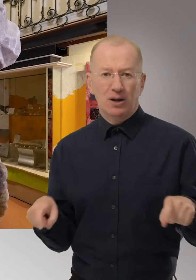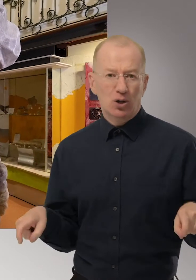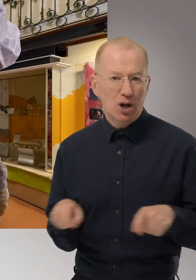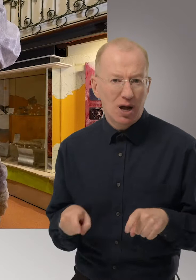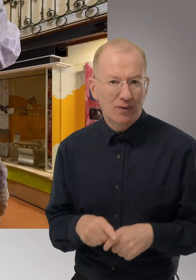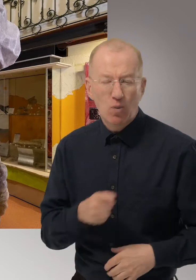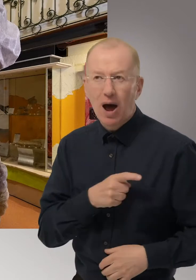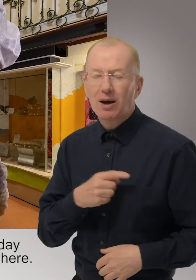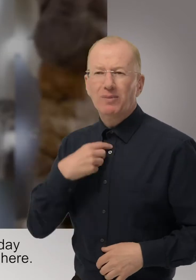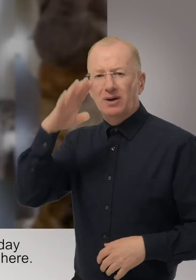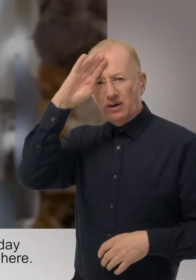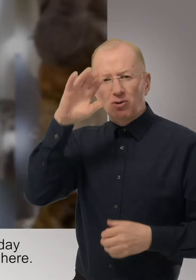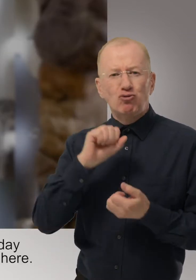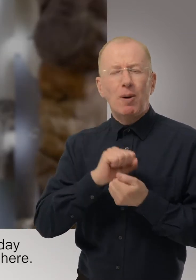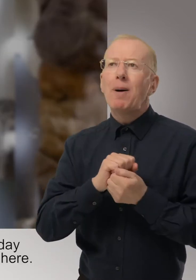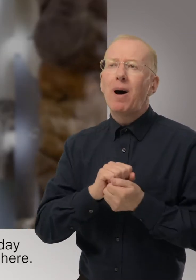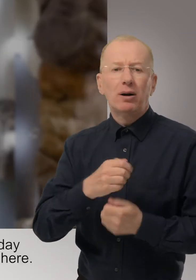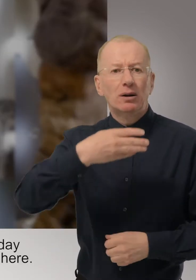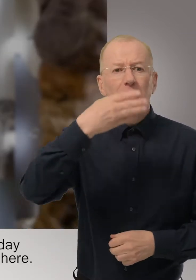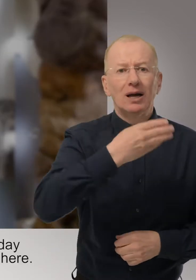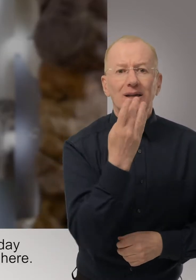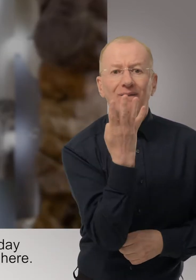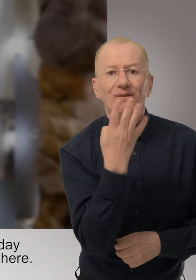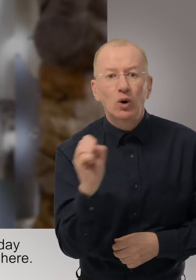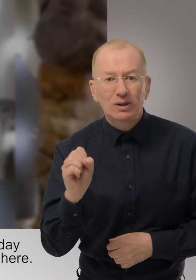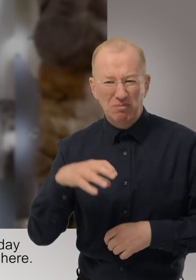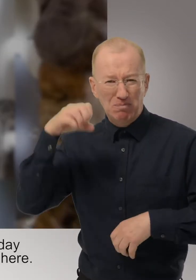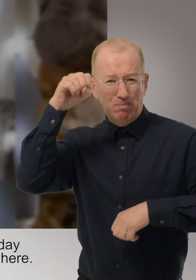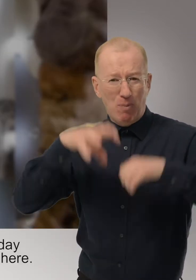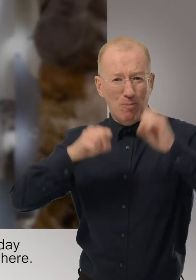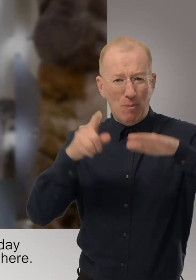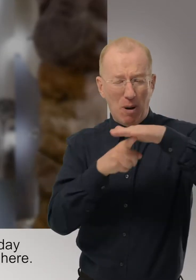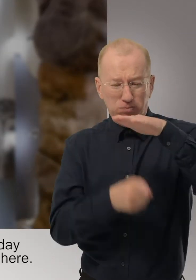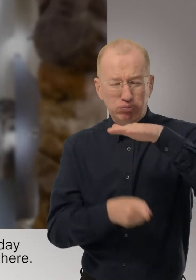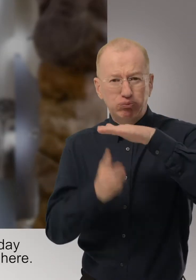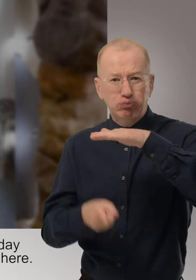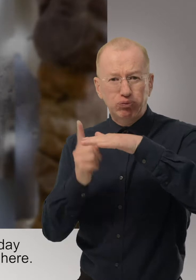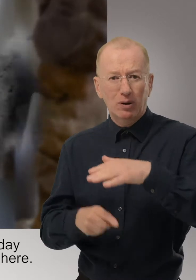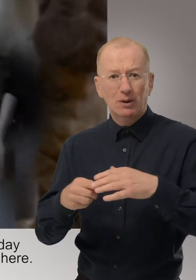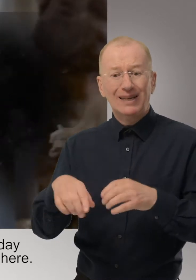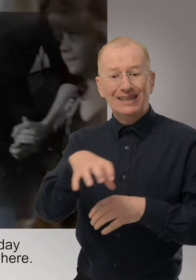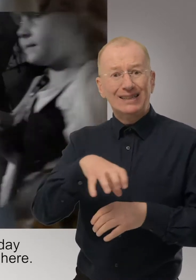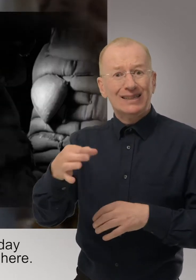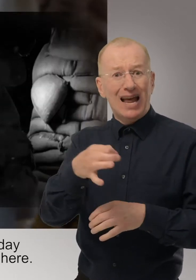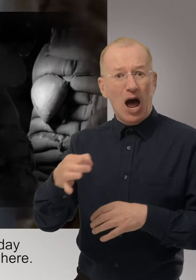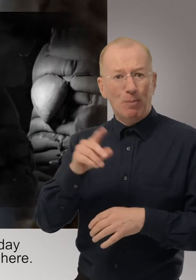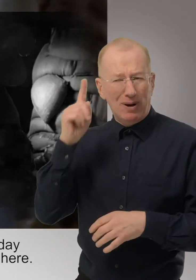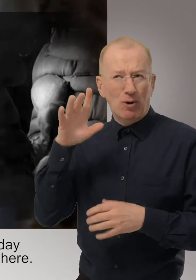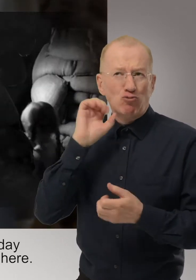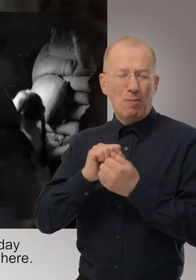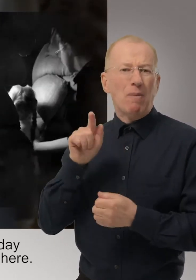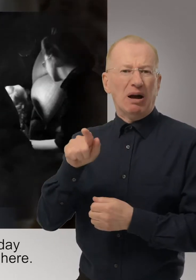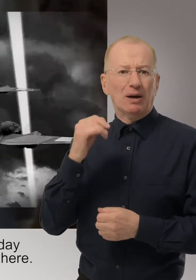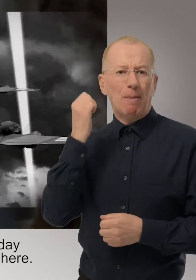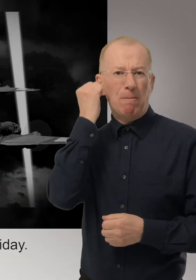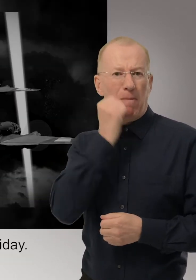Let's wait here while it passes. I have been nervous ever since the day in 1940 when bombs fell all